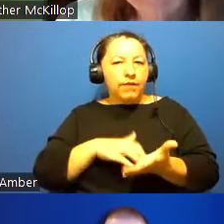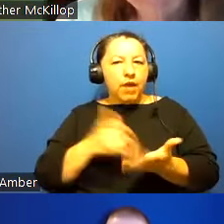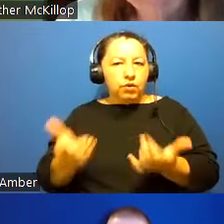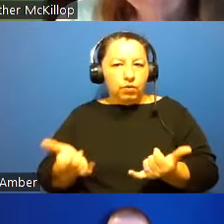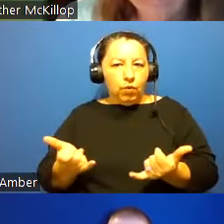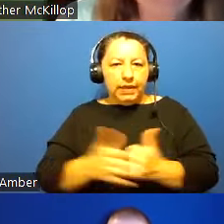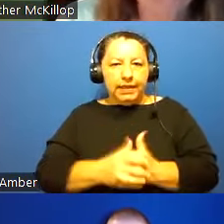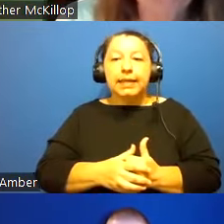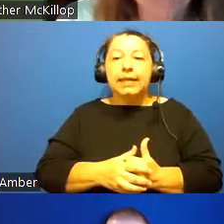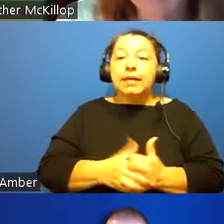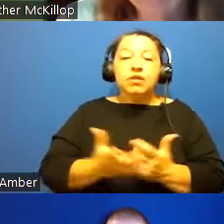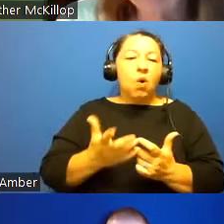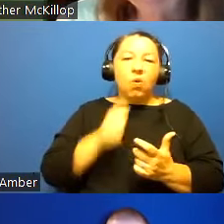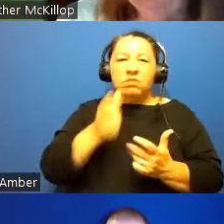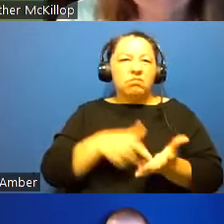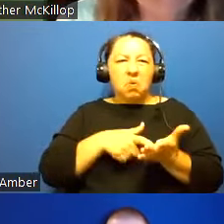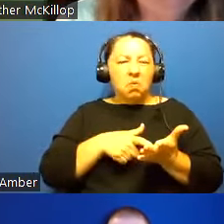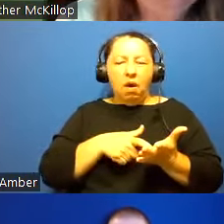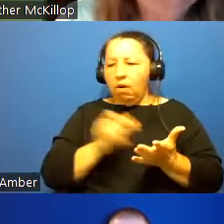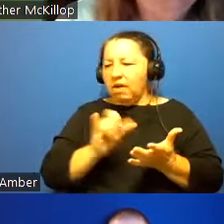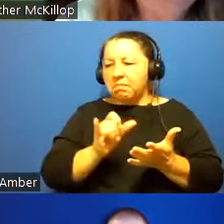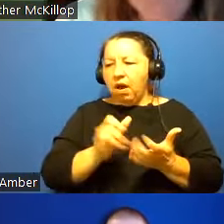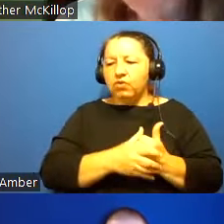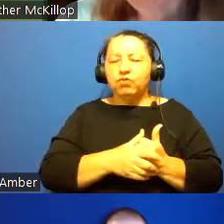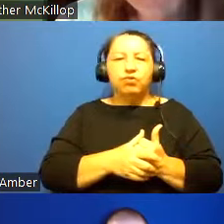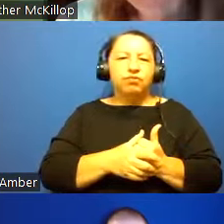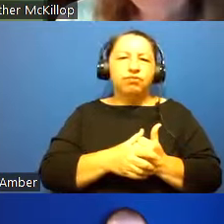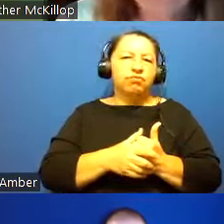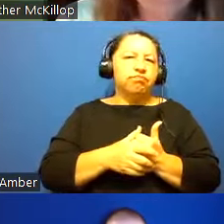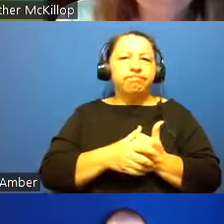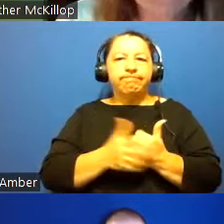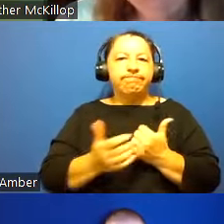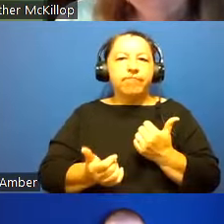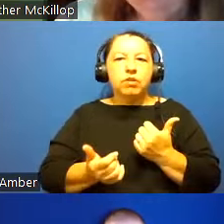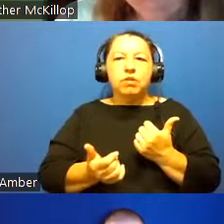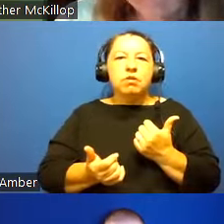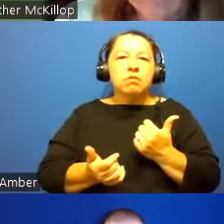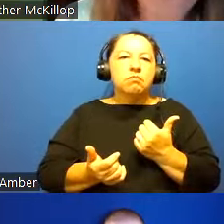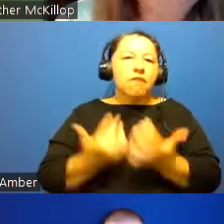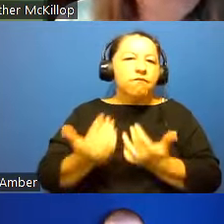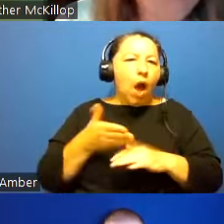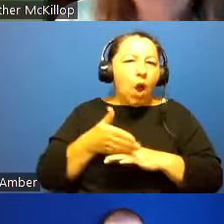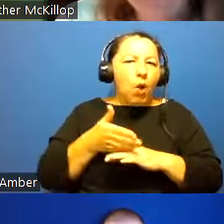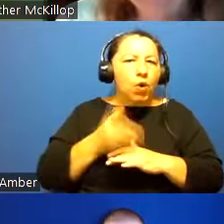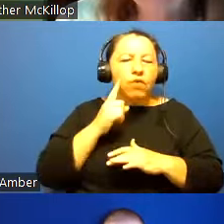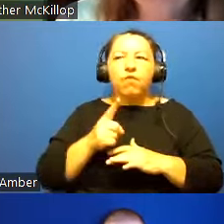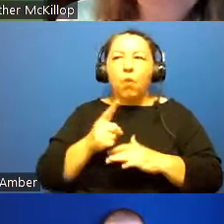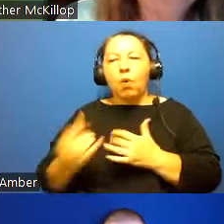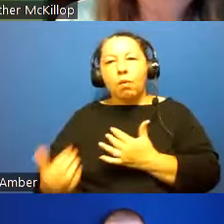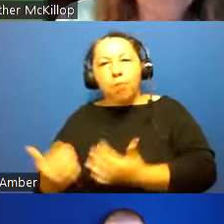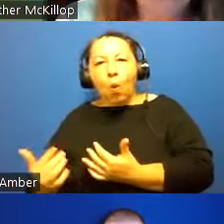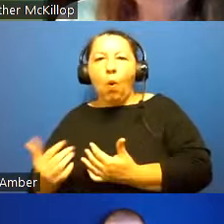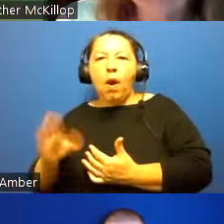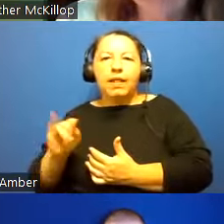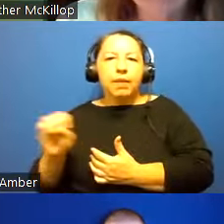it wouldn't require as much firewood to boil the brine in pots over